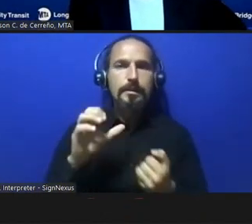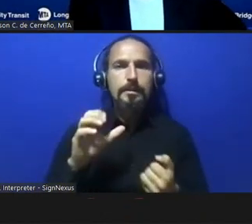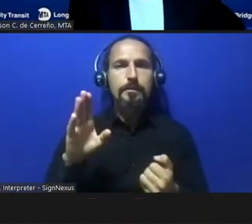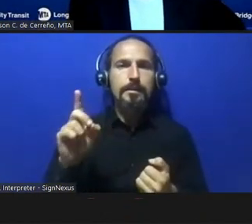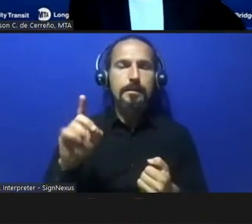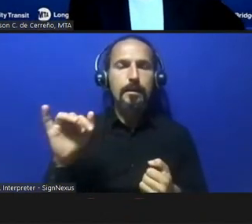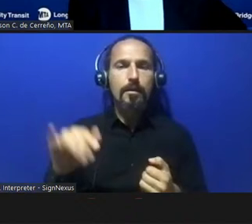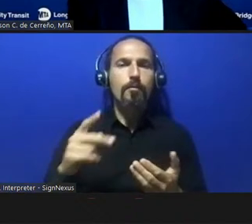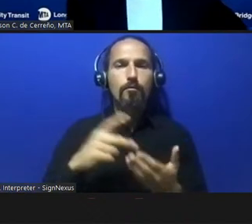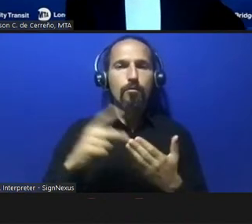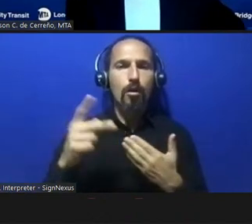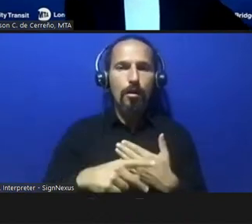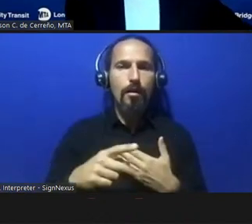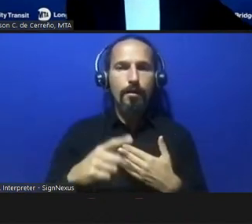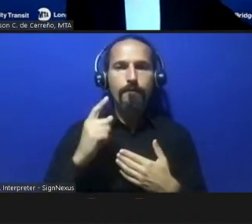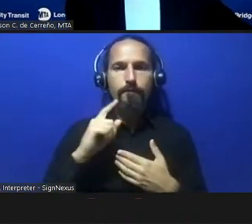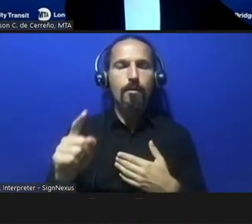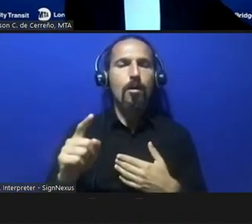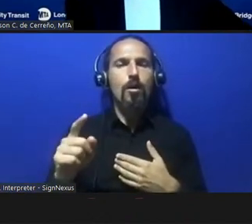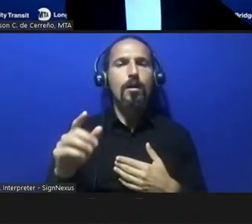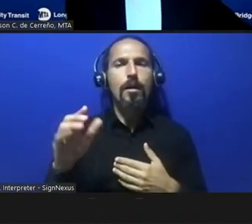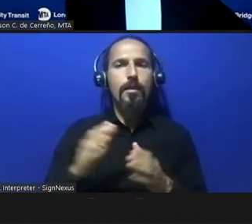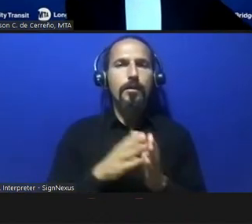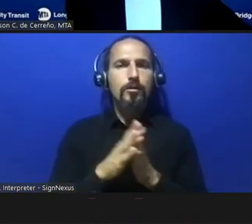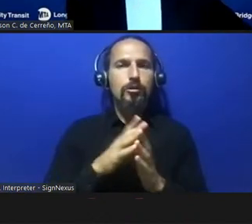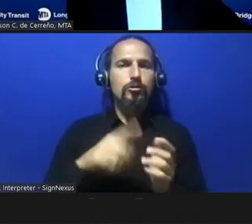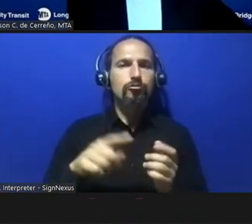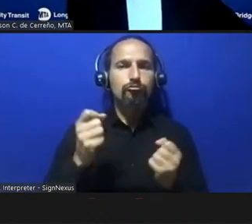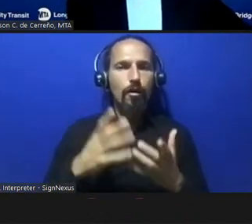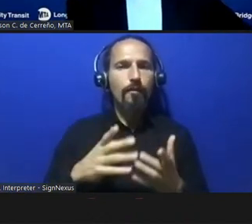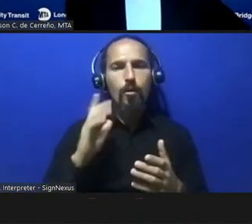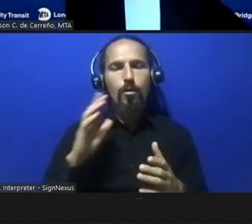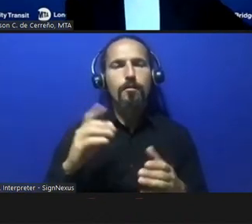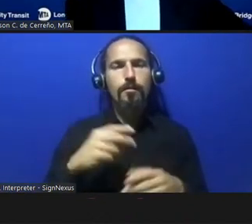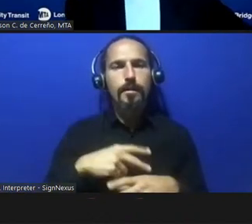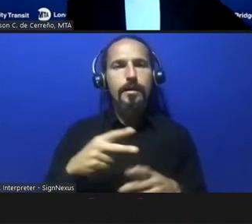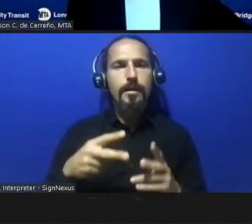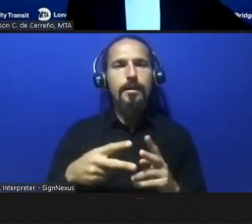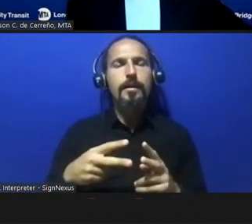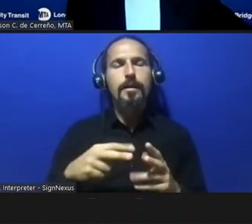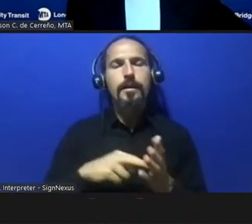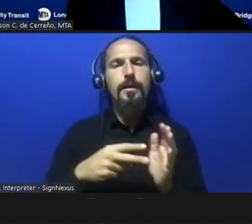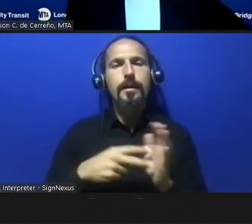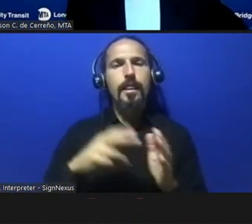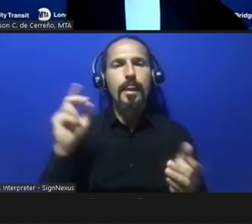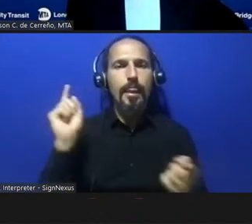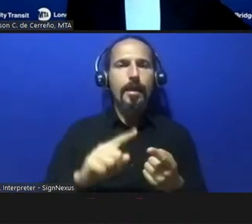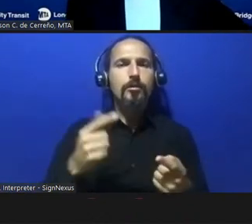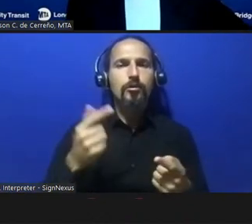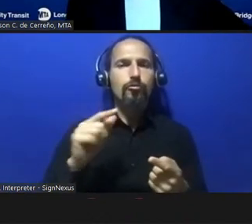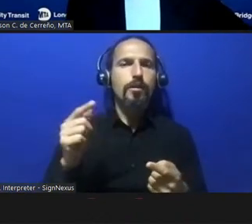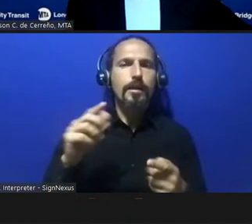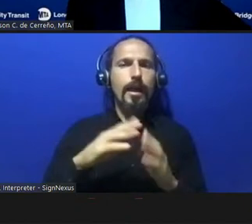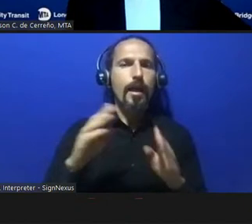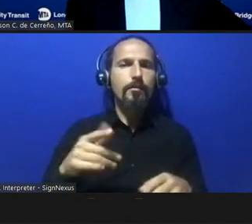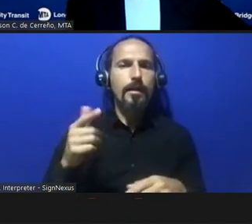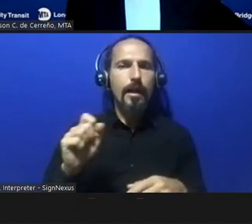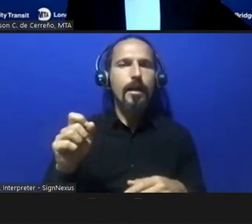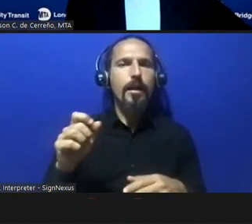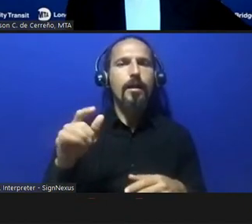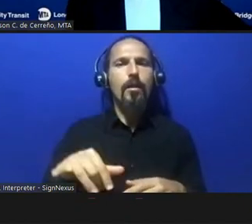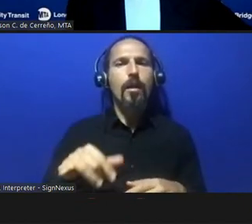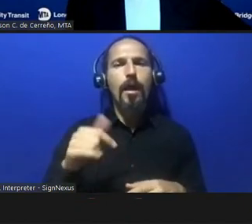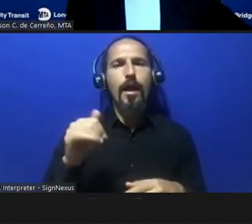program by disincentivizing drivers this program will produce greenhouse gas emissions and improve local air quality with fewer